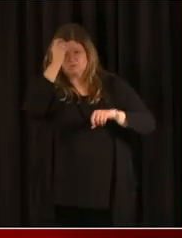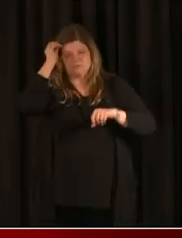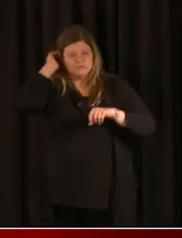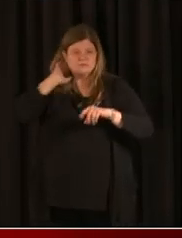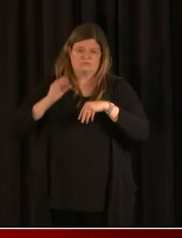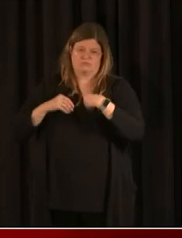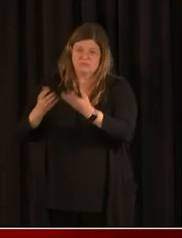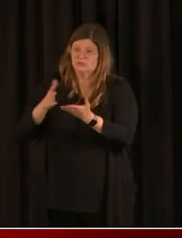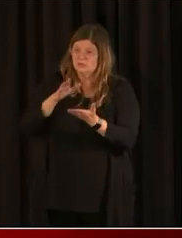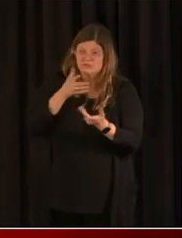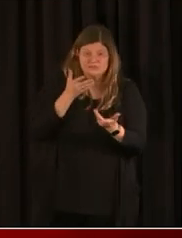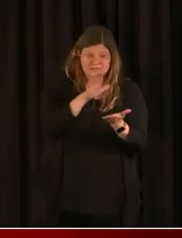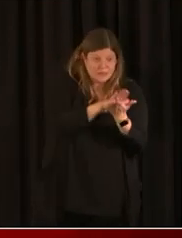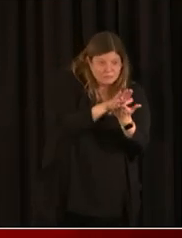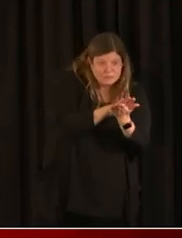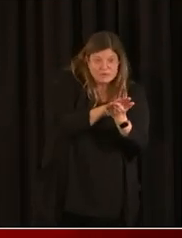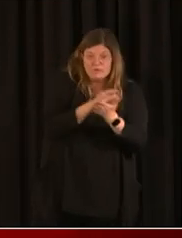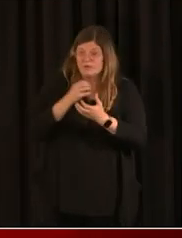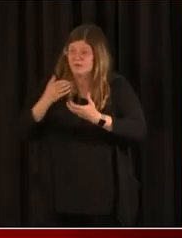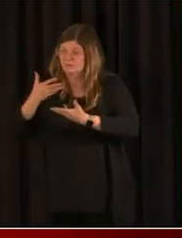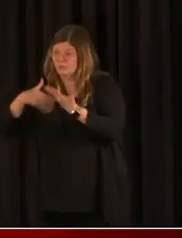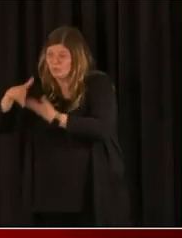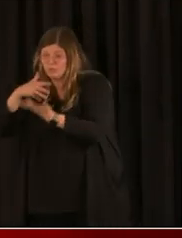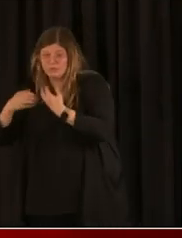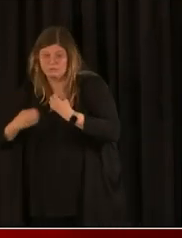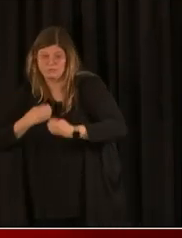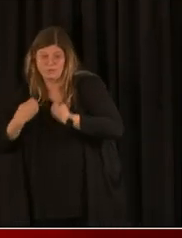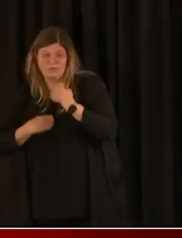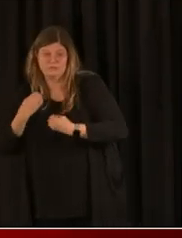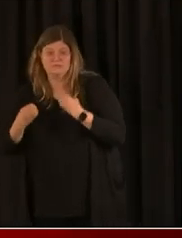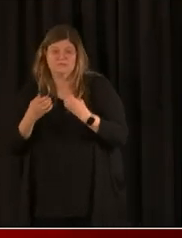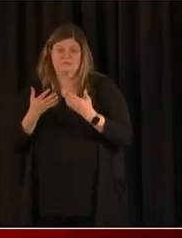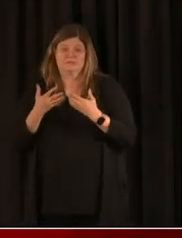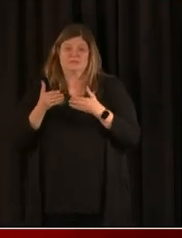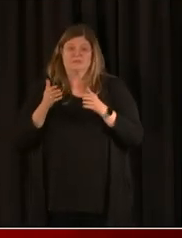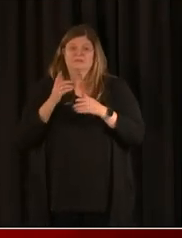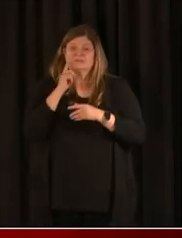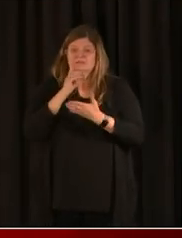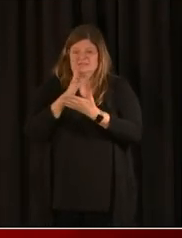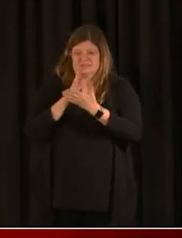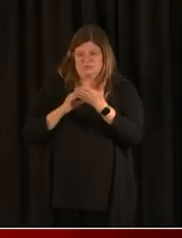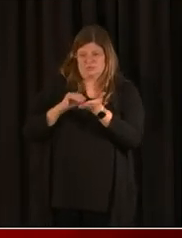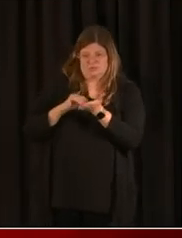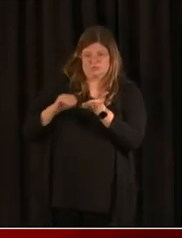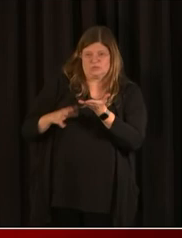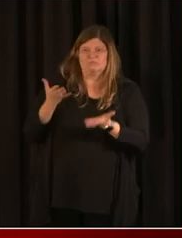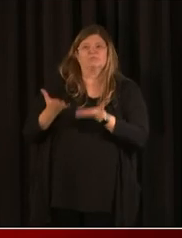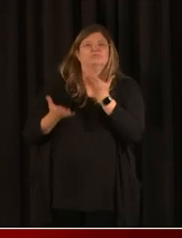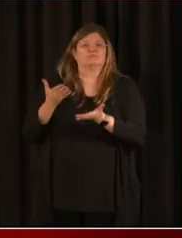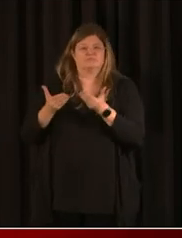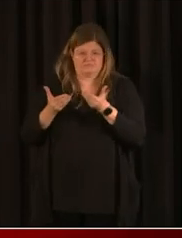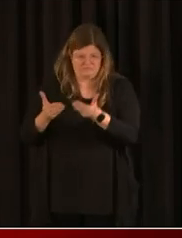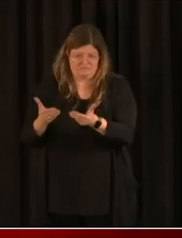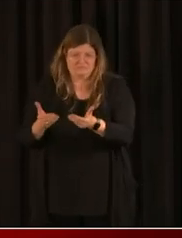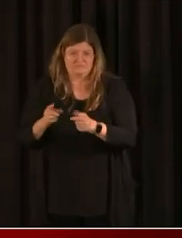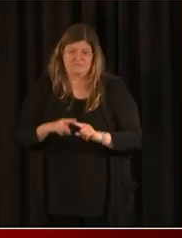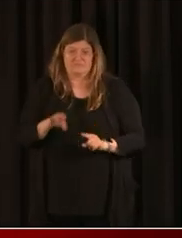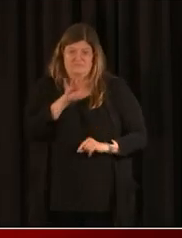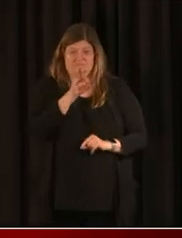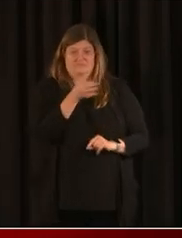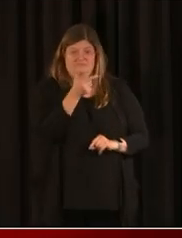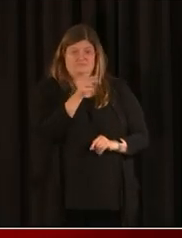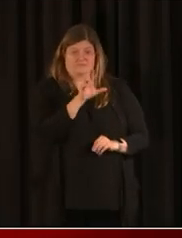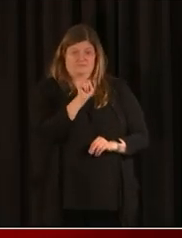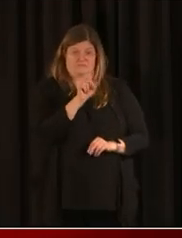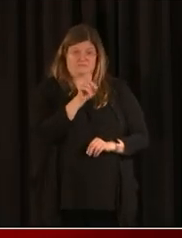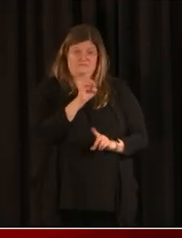social emotional support. So it may feel like an extended year for some of our students. For our ninth graders specifically, we